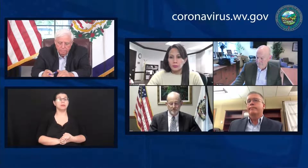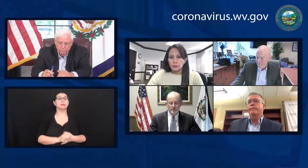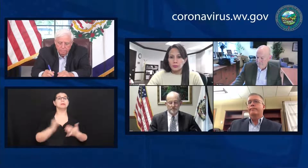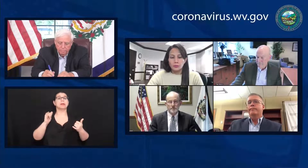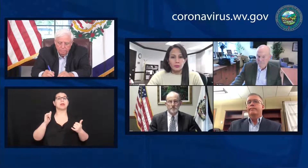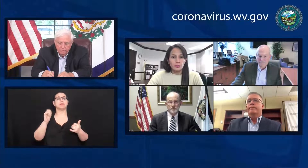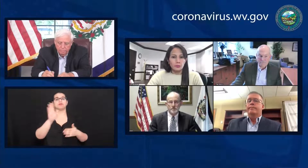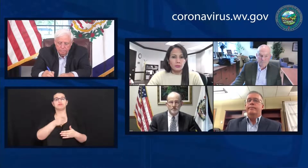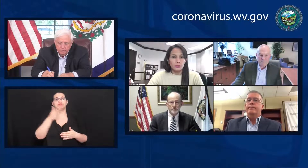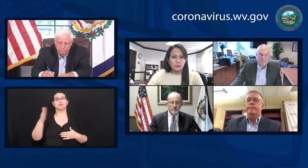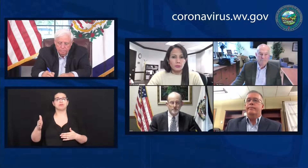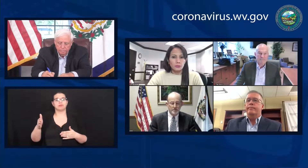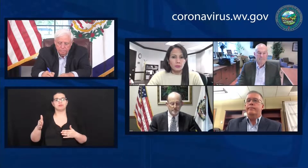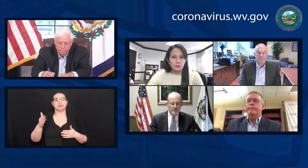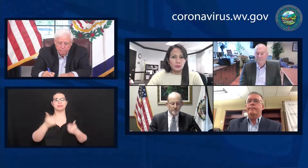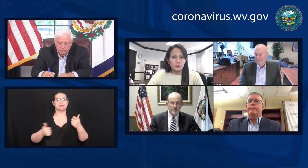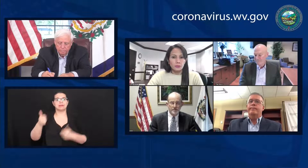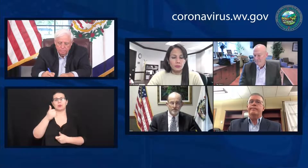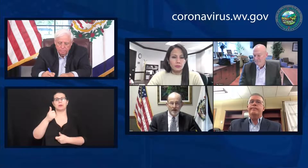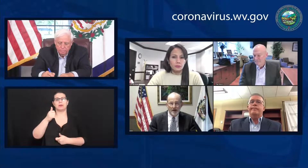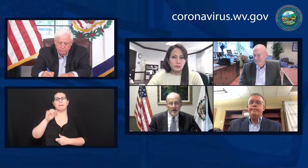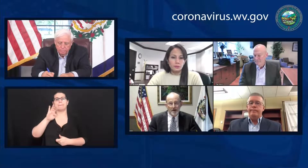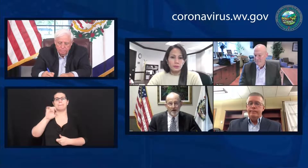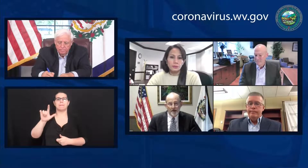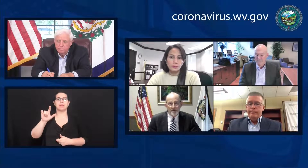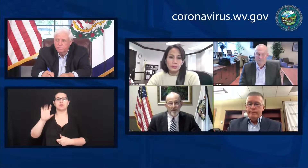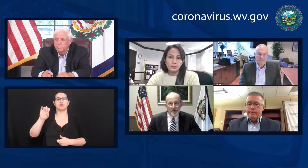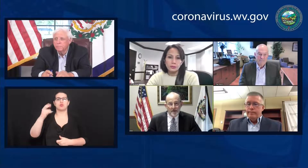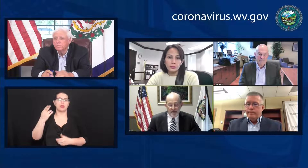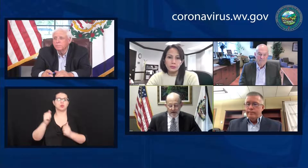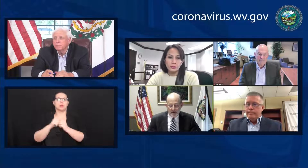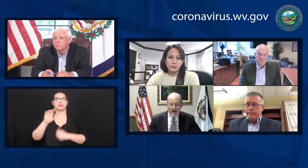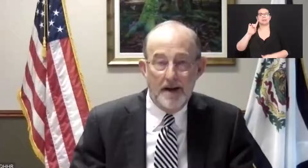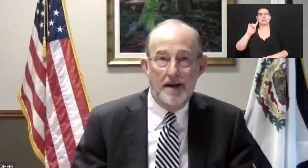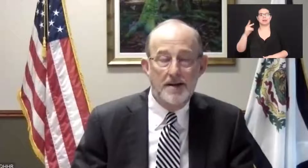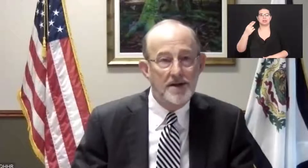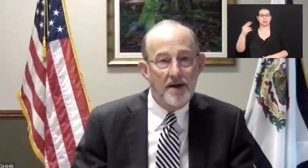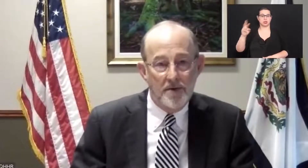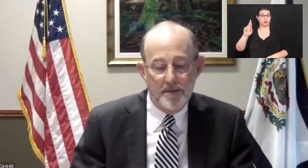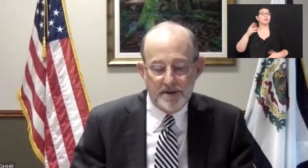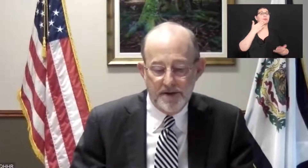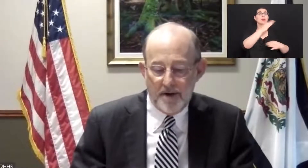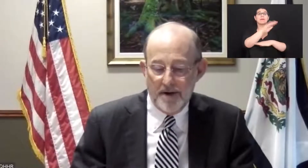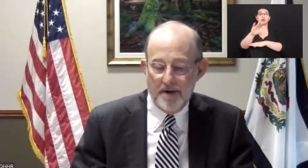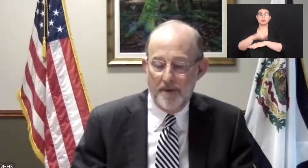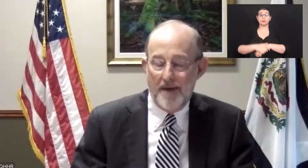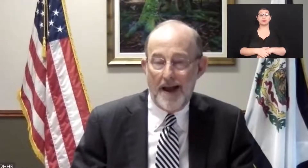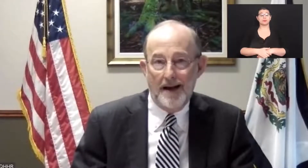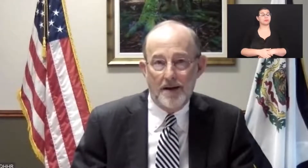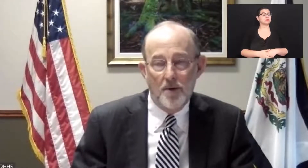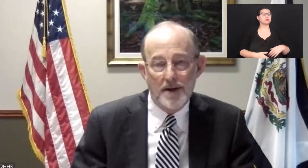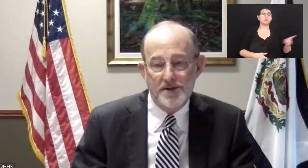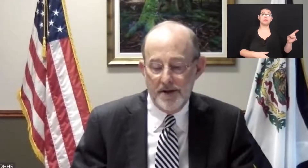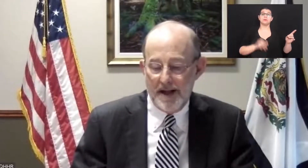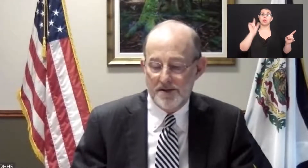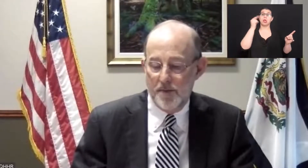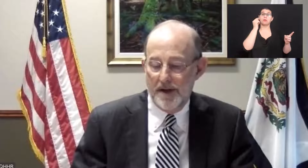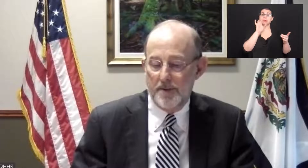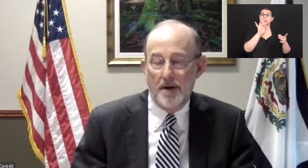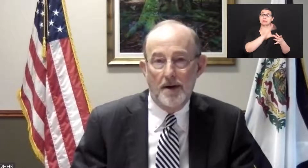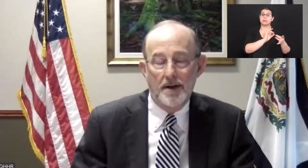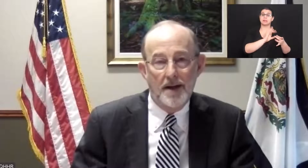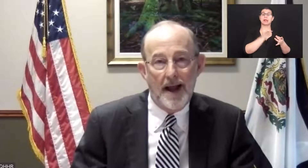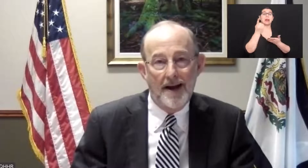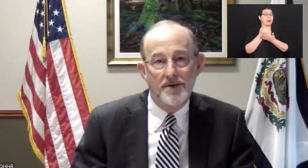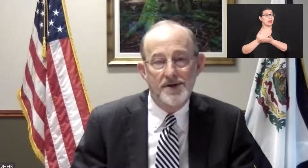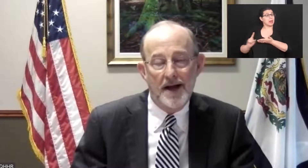Secretary Bill Crouch with the DHHR. Good afternoon, everyone. As the governor mentioned earlier, we had a question last